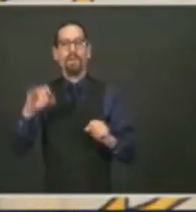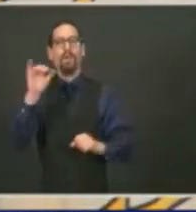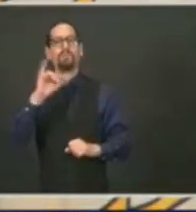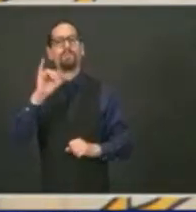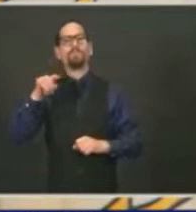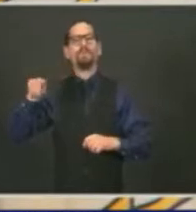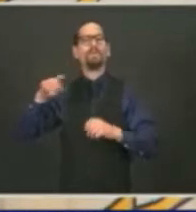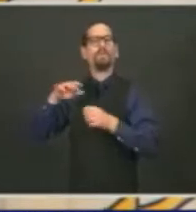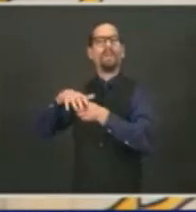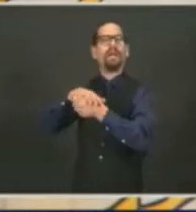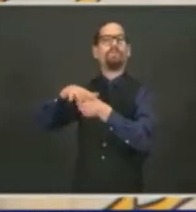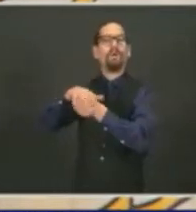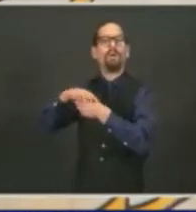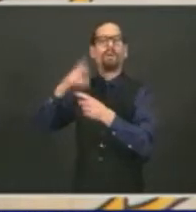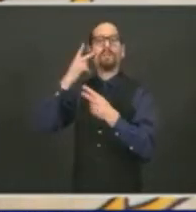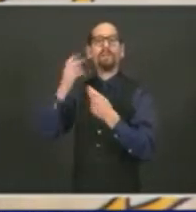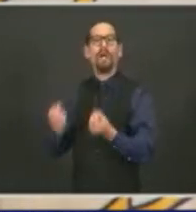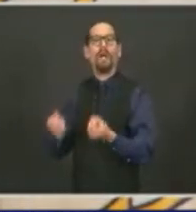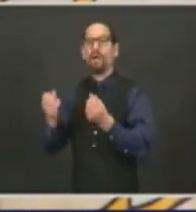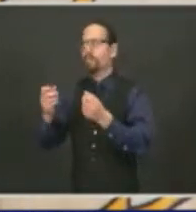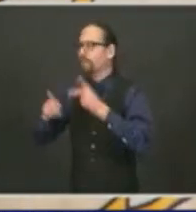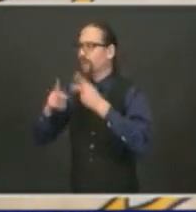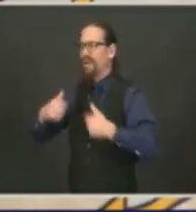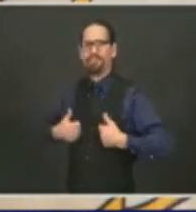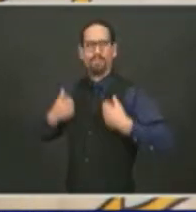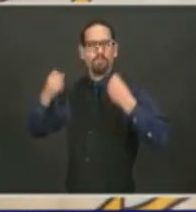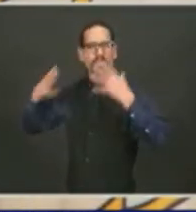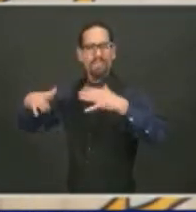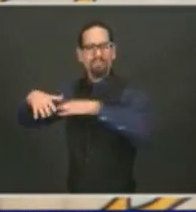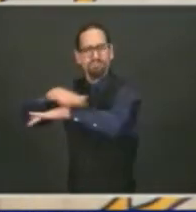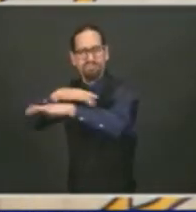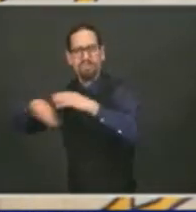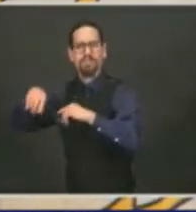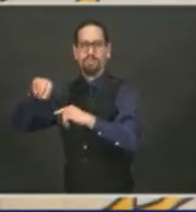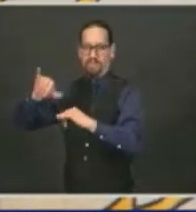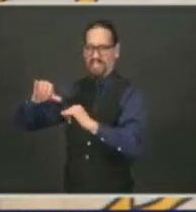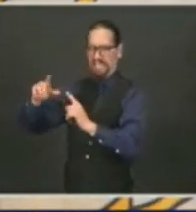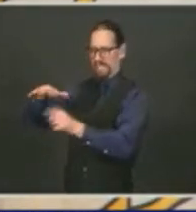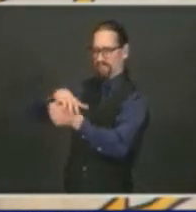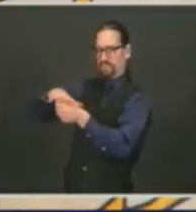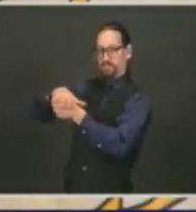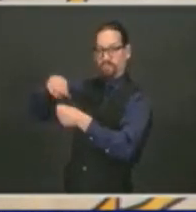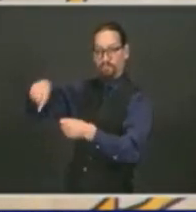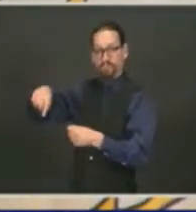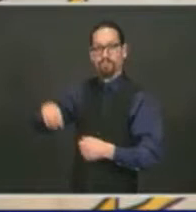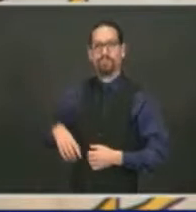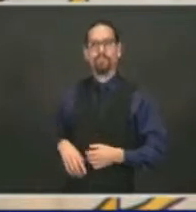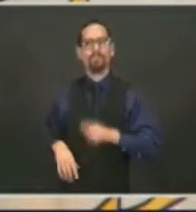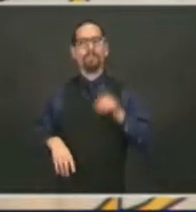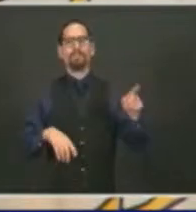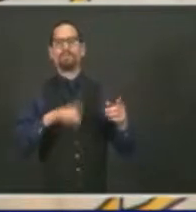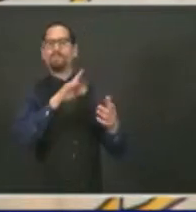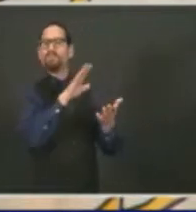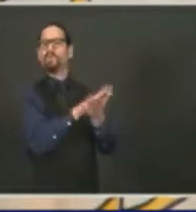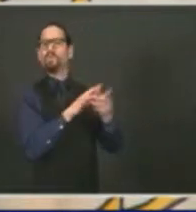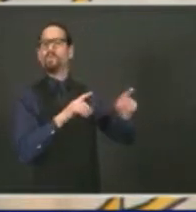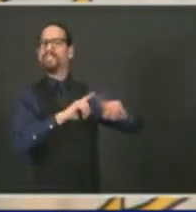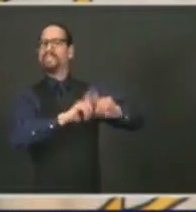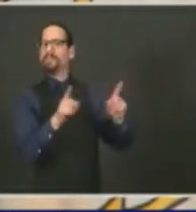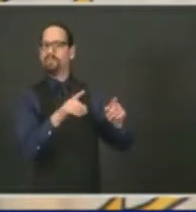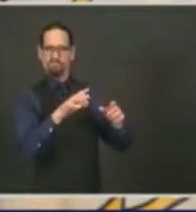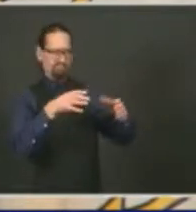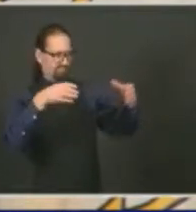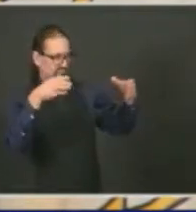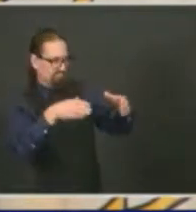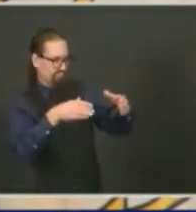spread. In the schools, in the communities, it's 1%. Secondly,